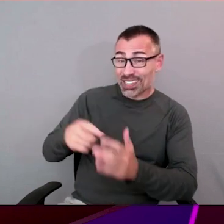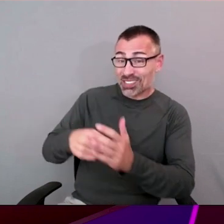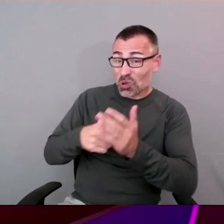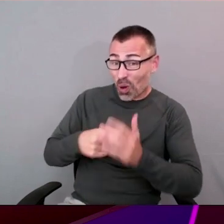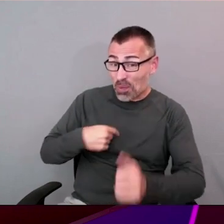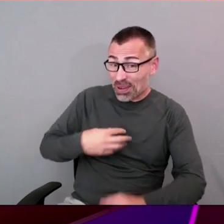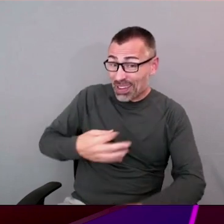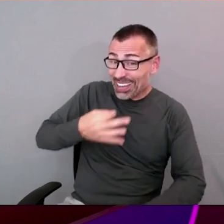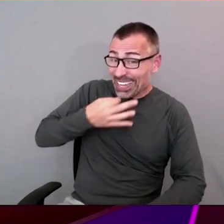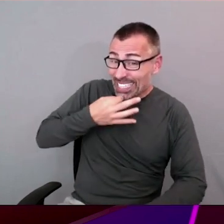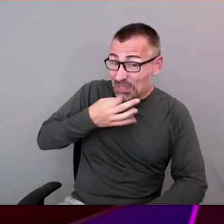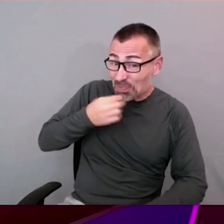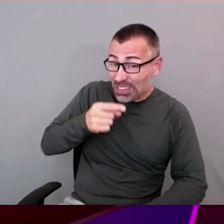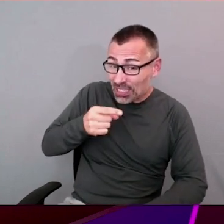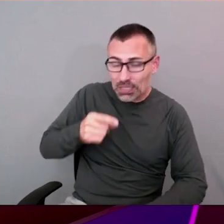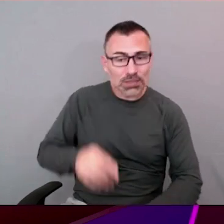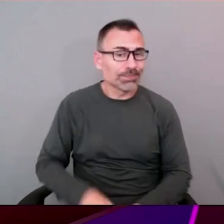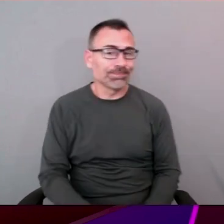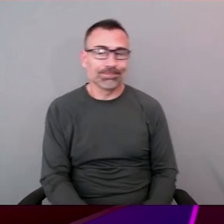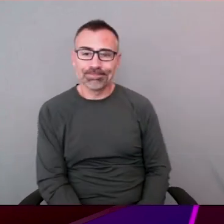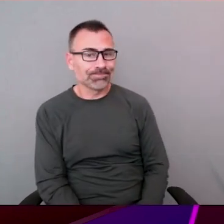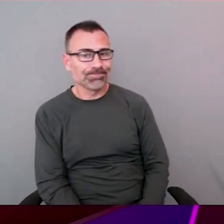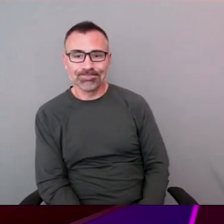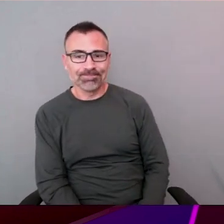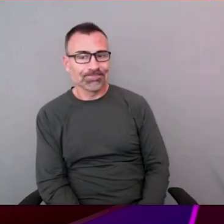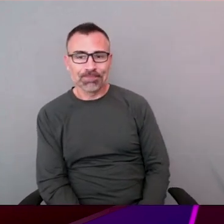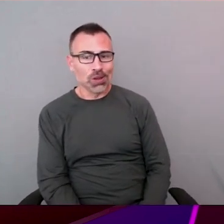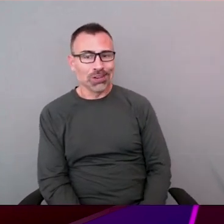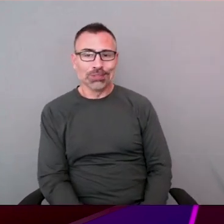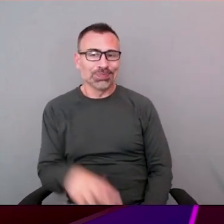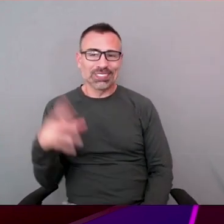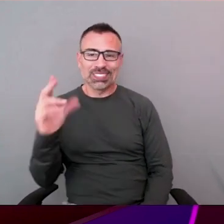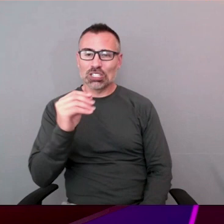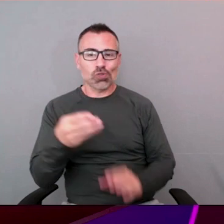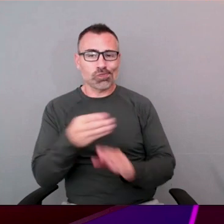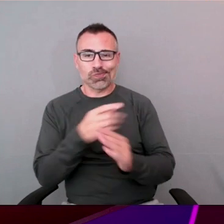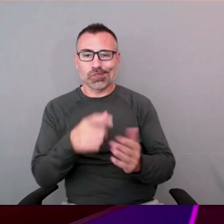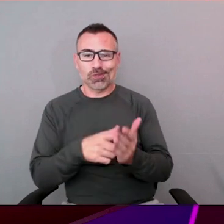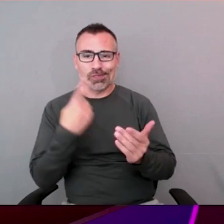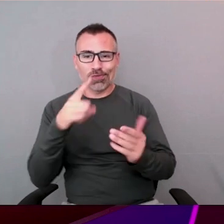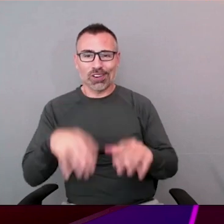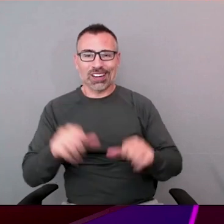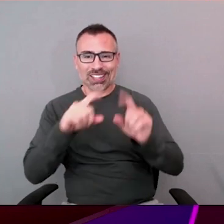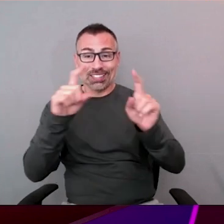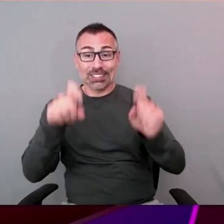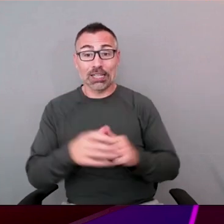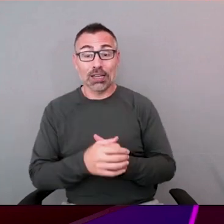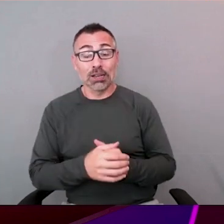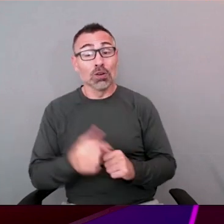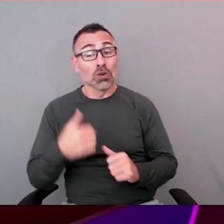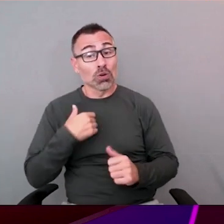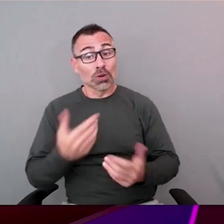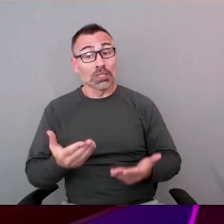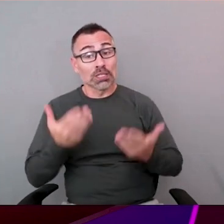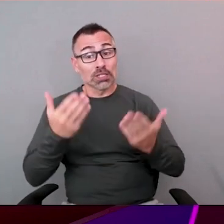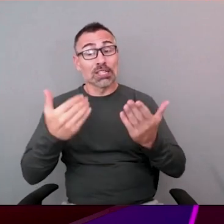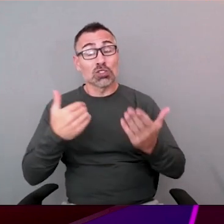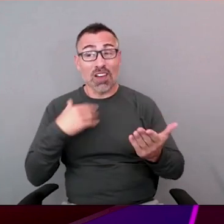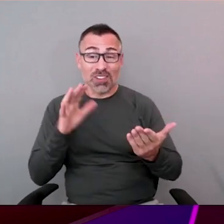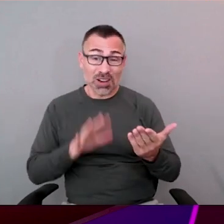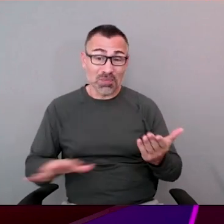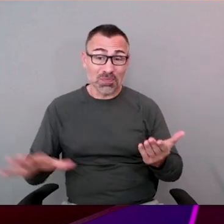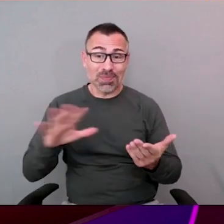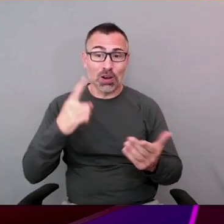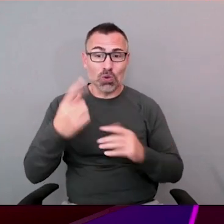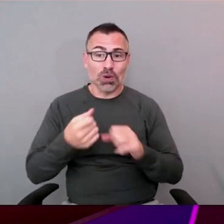absolutely not. In fact, there is no prerequisites to taking this exam. We do suggest you have about a year